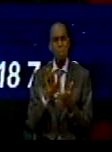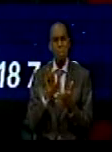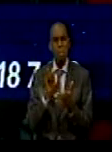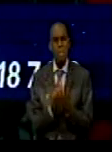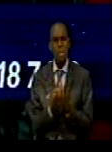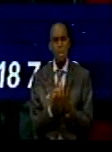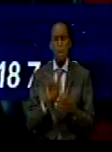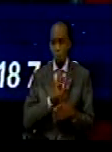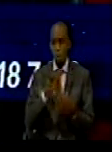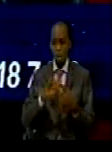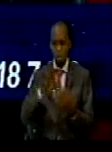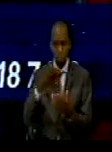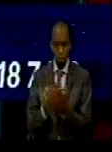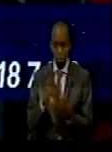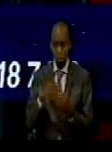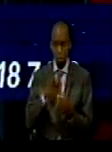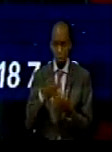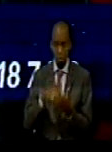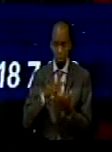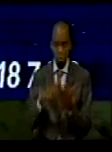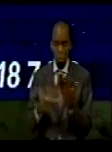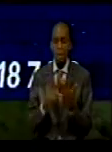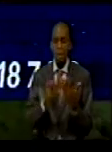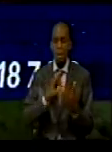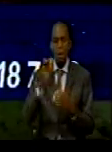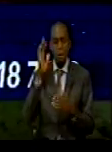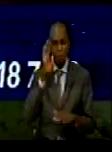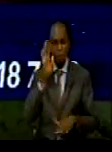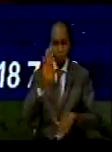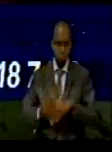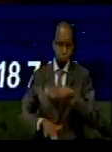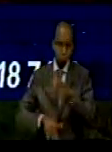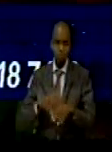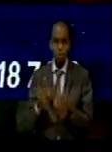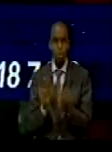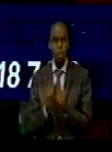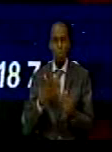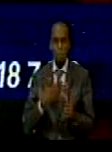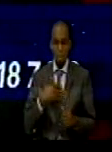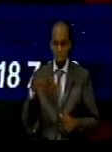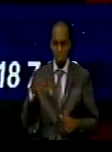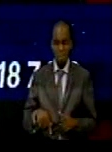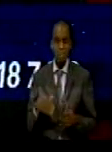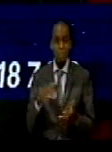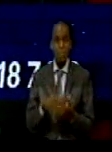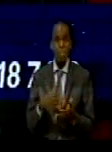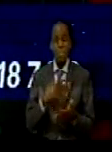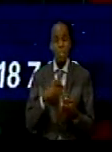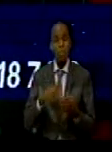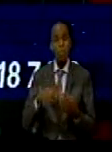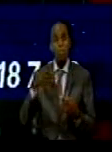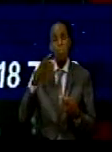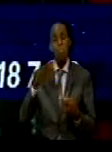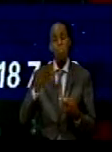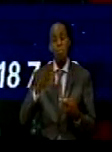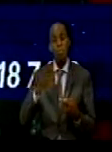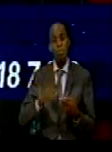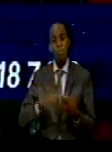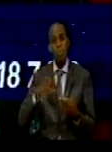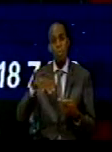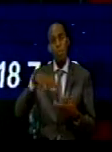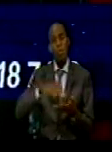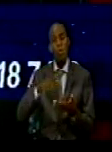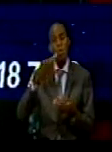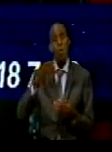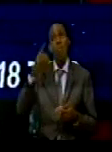crosses. Praise the living God. So my neighbor was trying to encourage me, and to come to the glory as I come to the program. So after